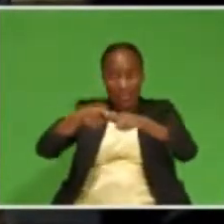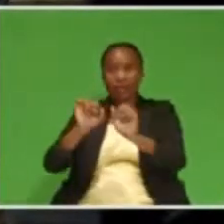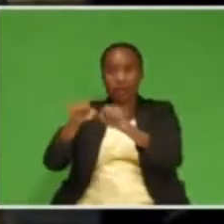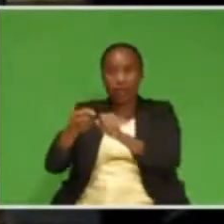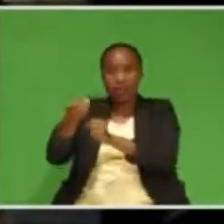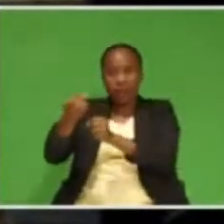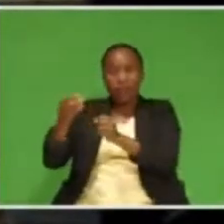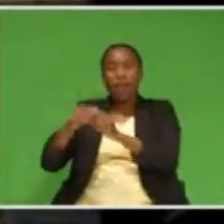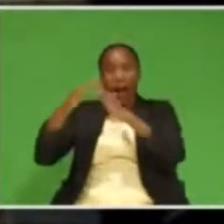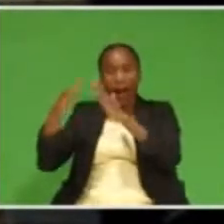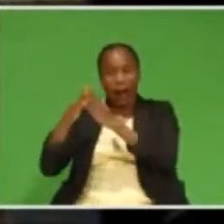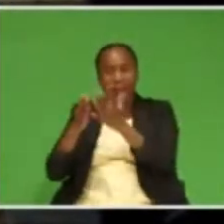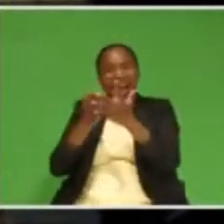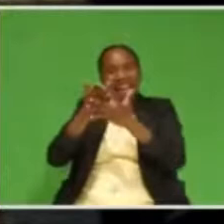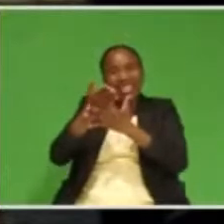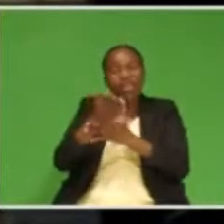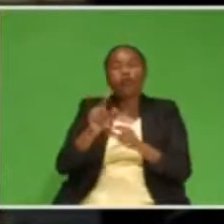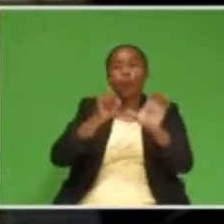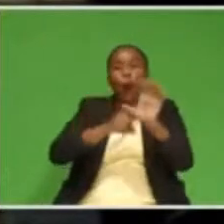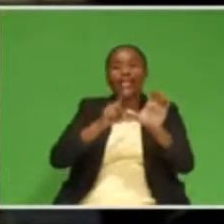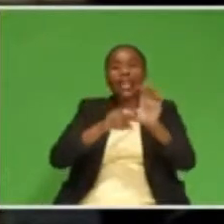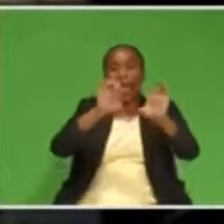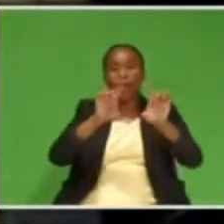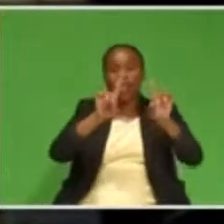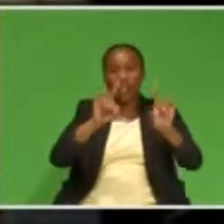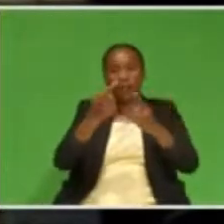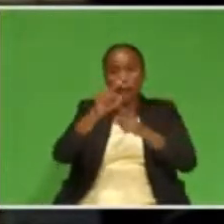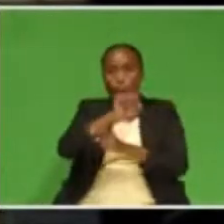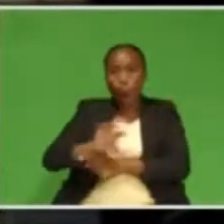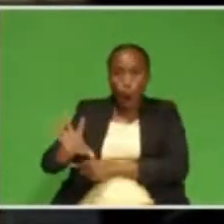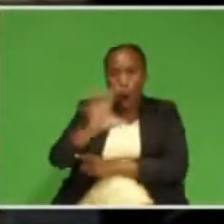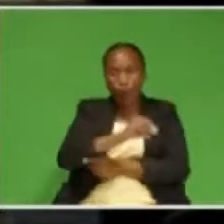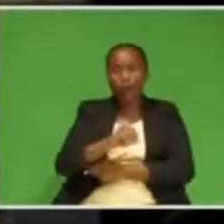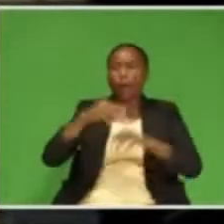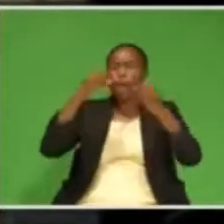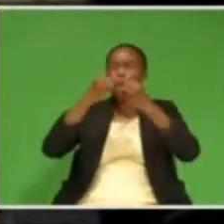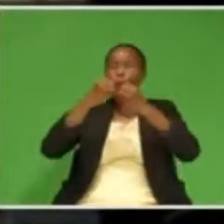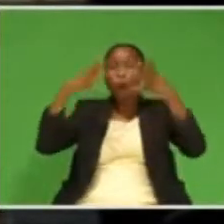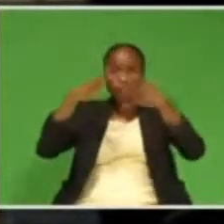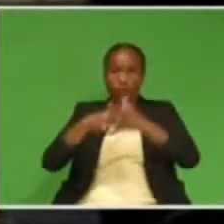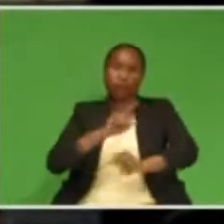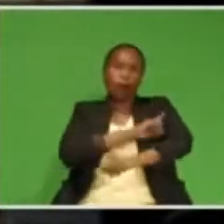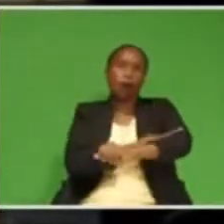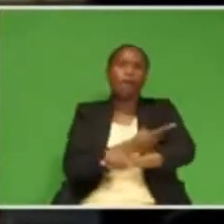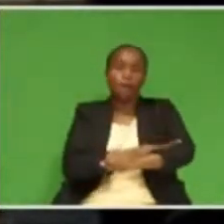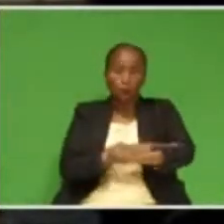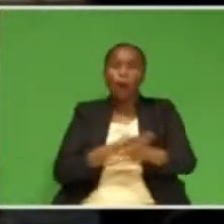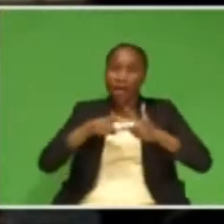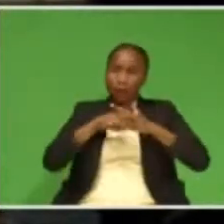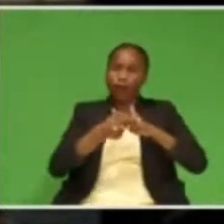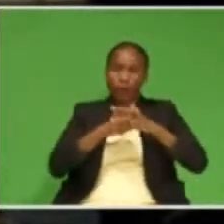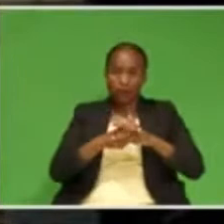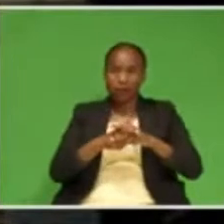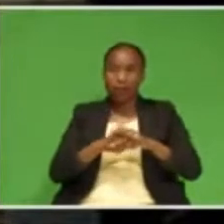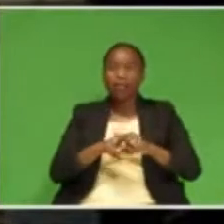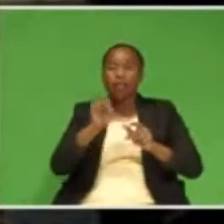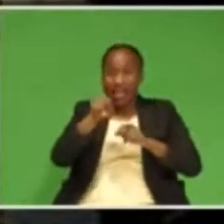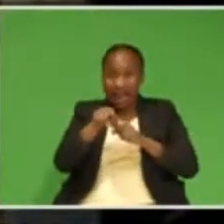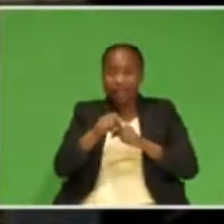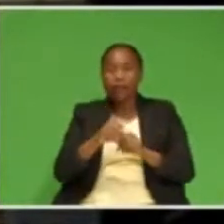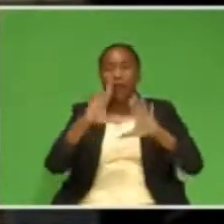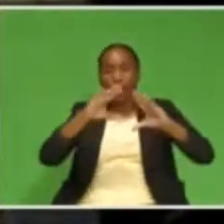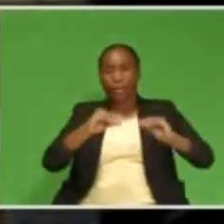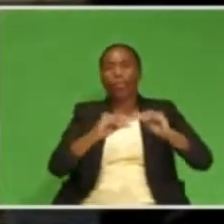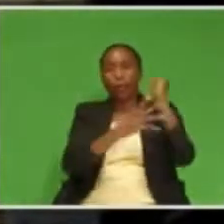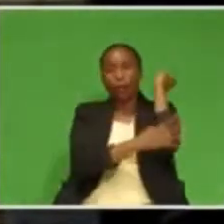quality education for all is the most powerful instrument we have to end poverty.